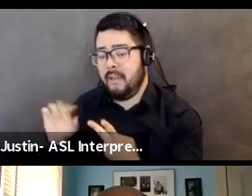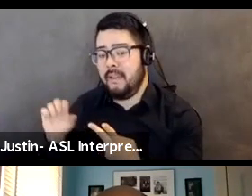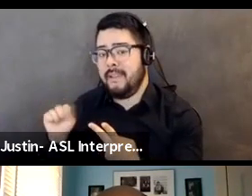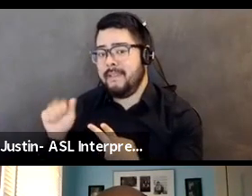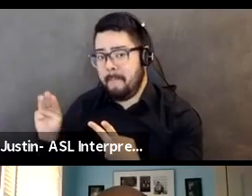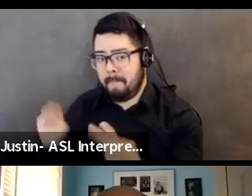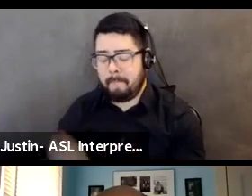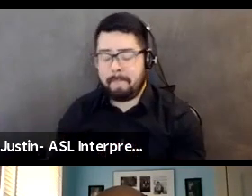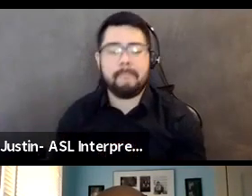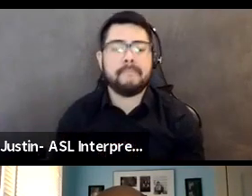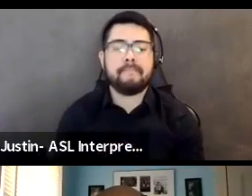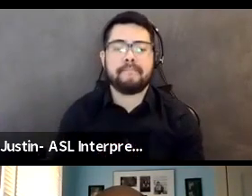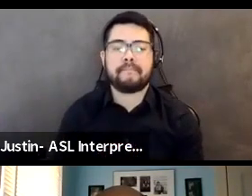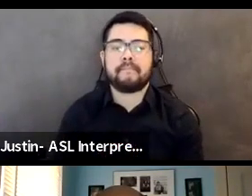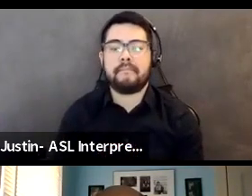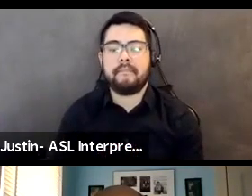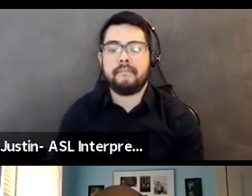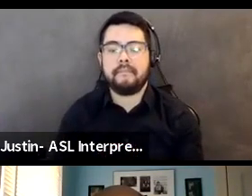ficklestein